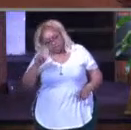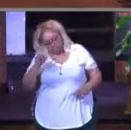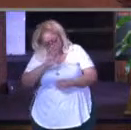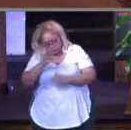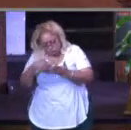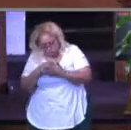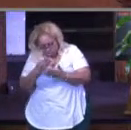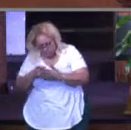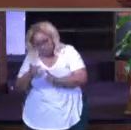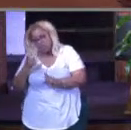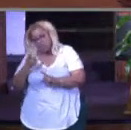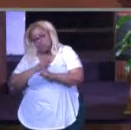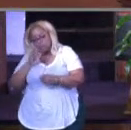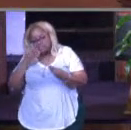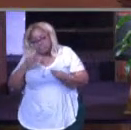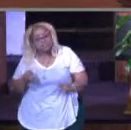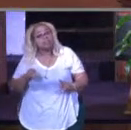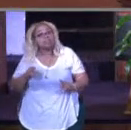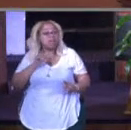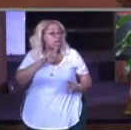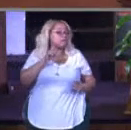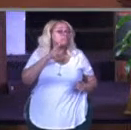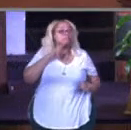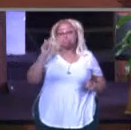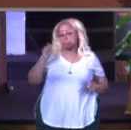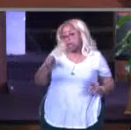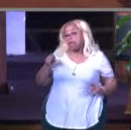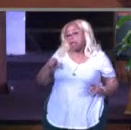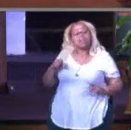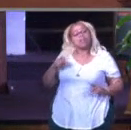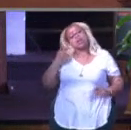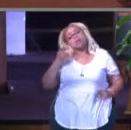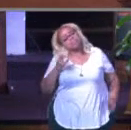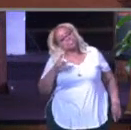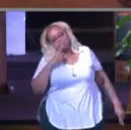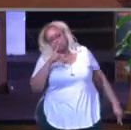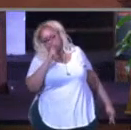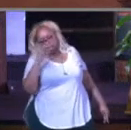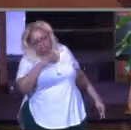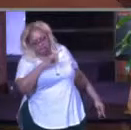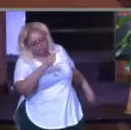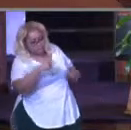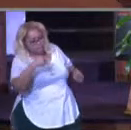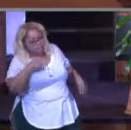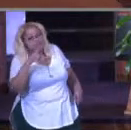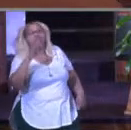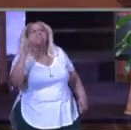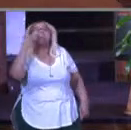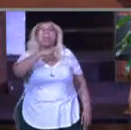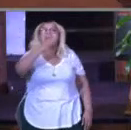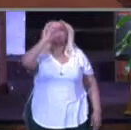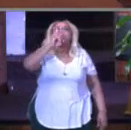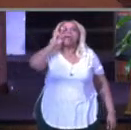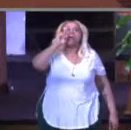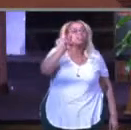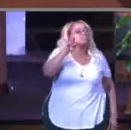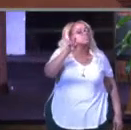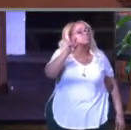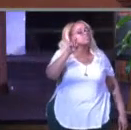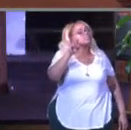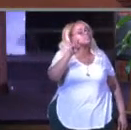this all of the money from the sale? And Ananias said, oh, yeah. And Peter said, you didn't lie to me. You lied to